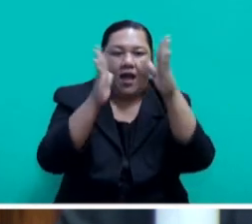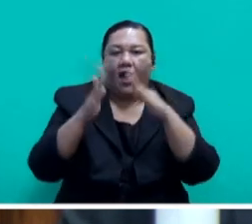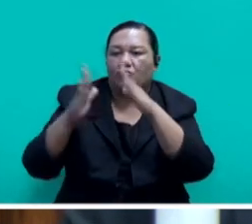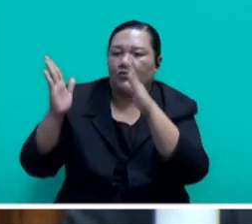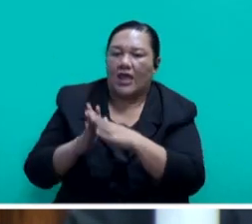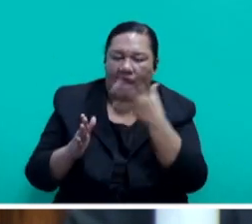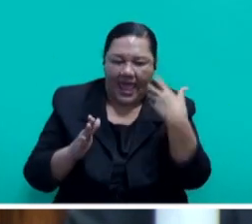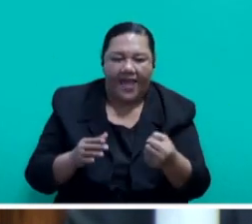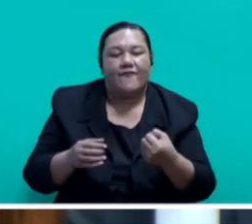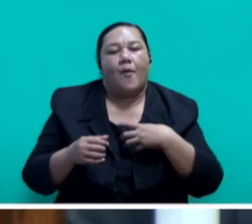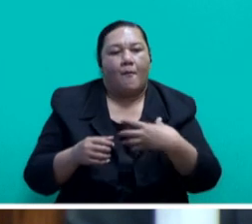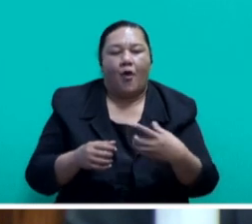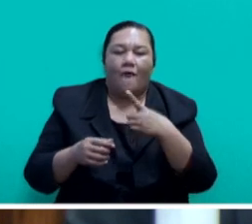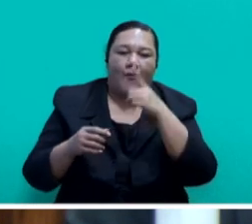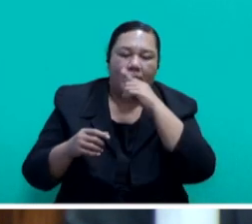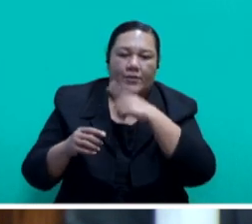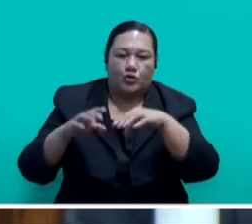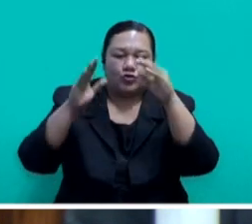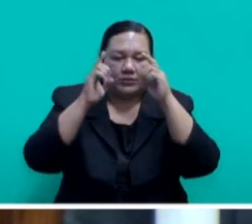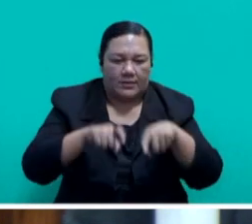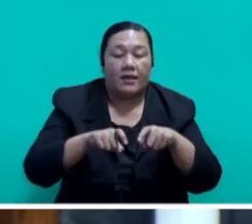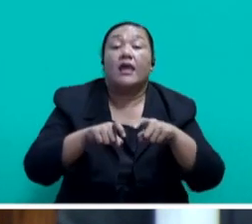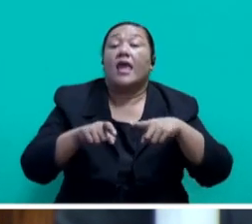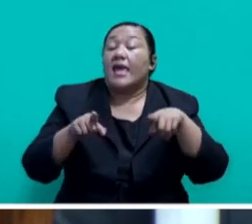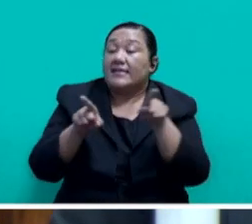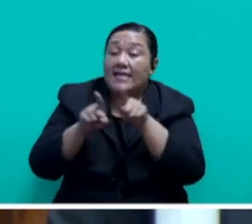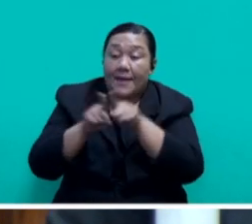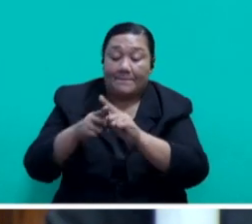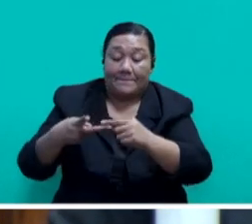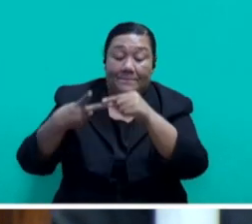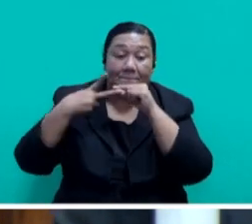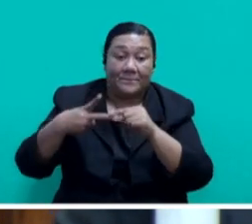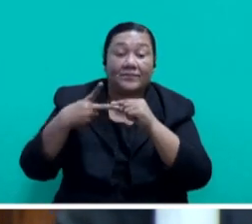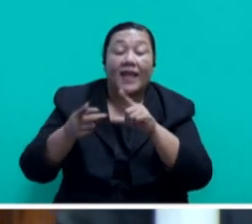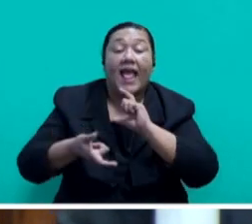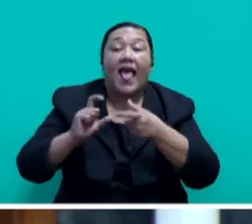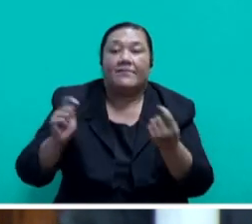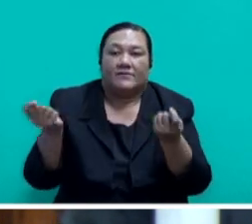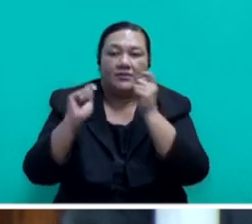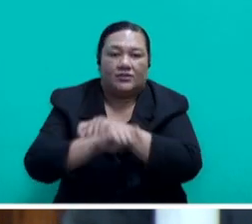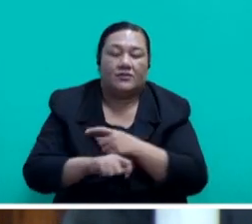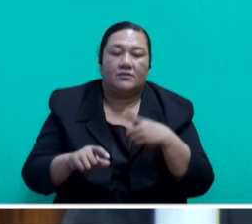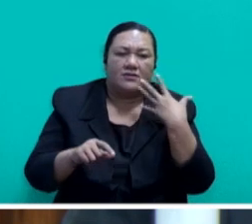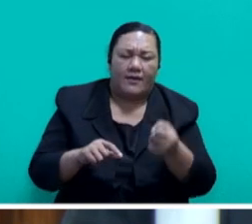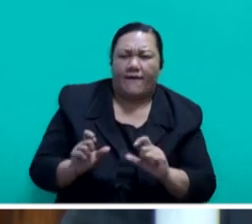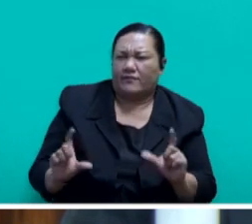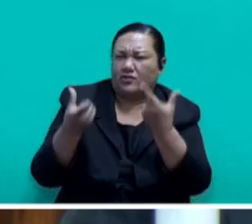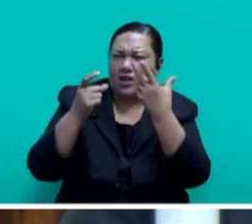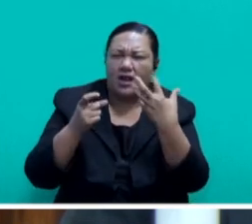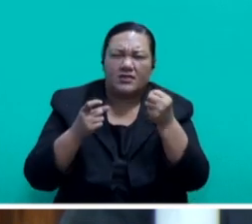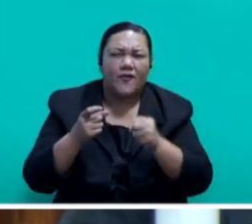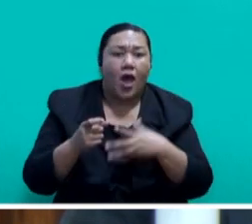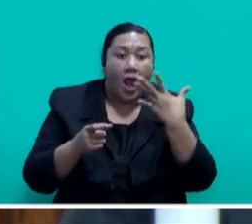change, necessitates urgent action to tackle housing challenges and formulate policies that cater for the rising